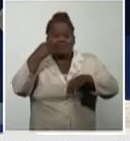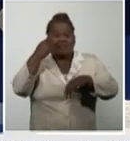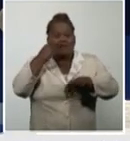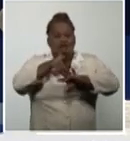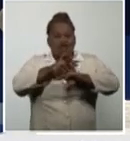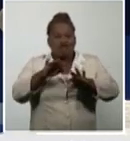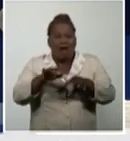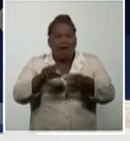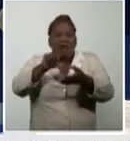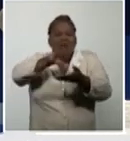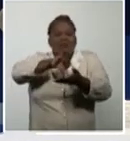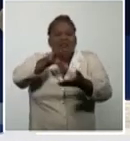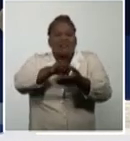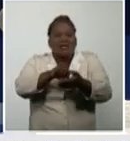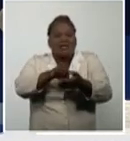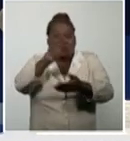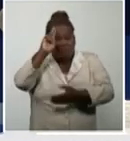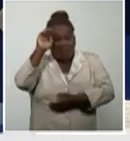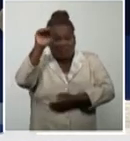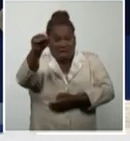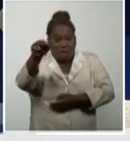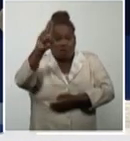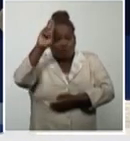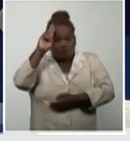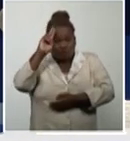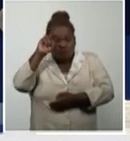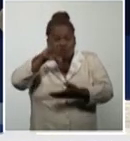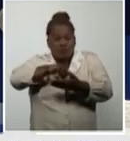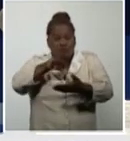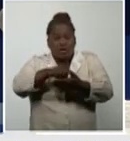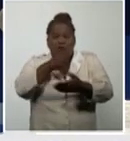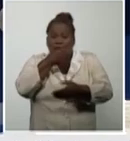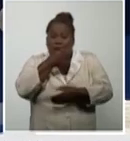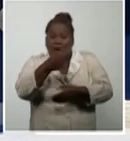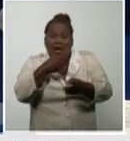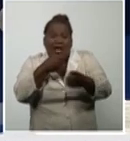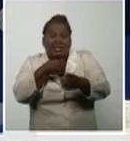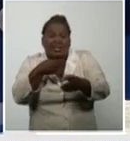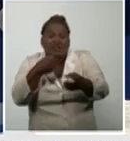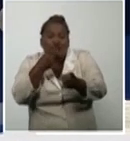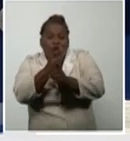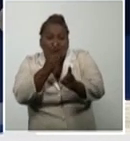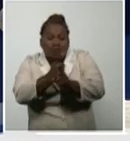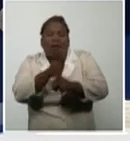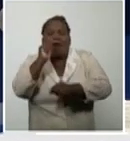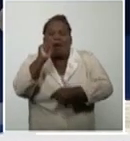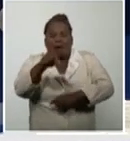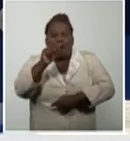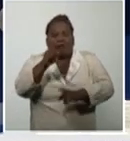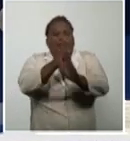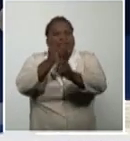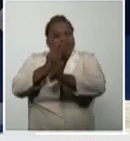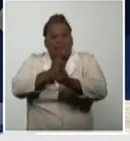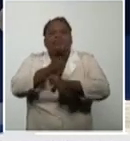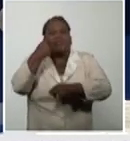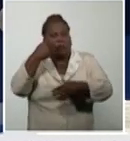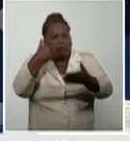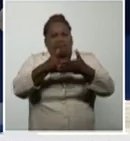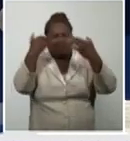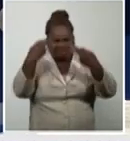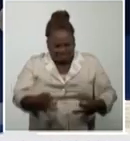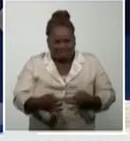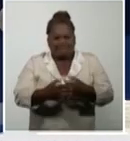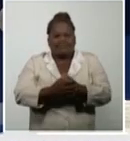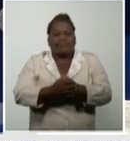detected even when they were already in care centers. They were admitted as contacts of the cases